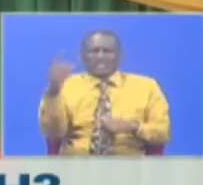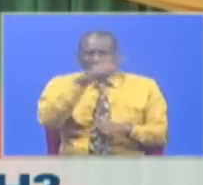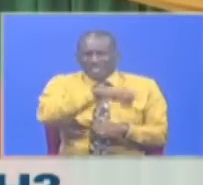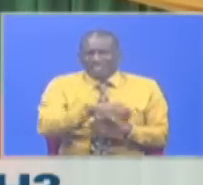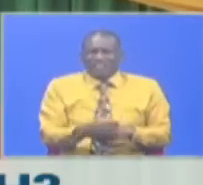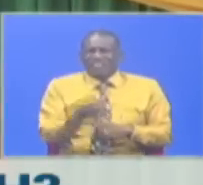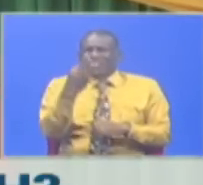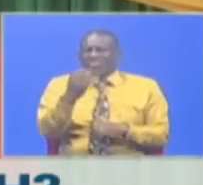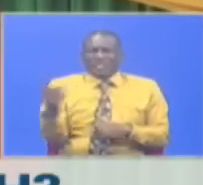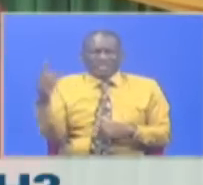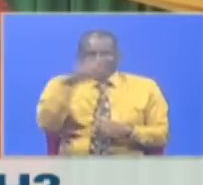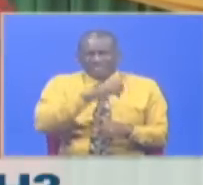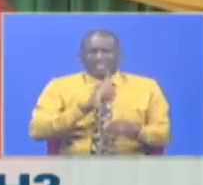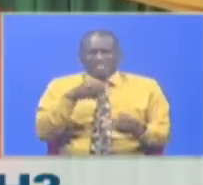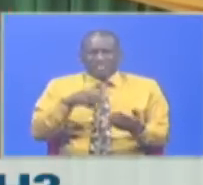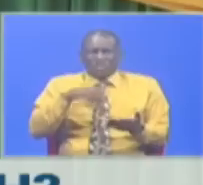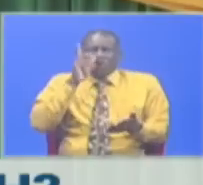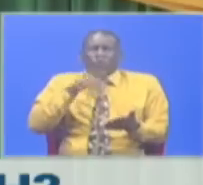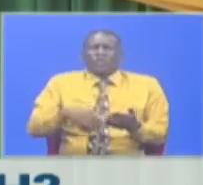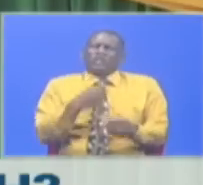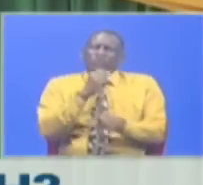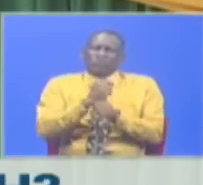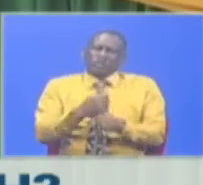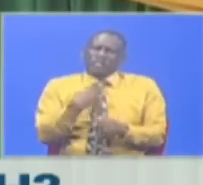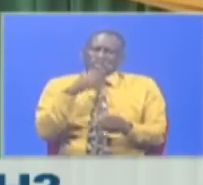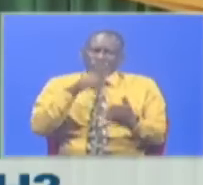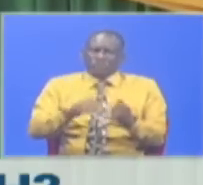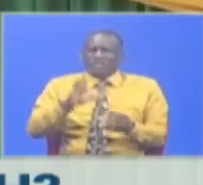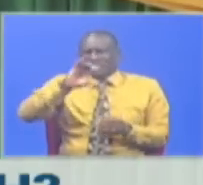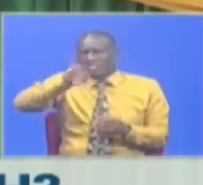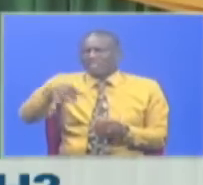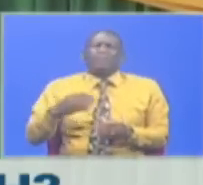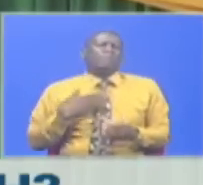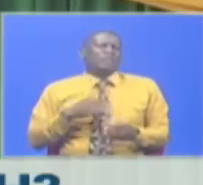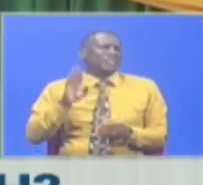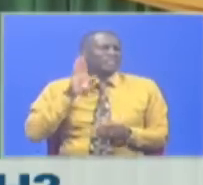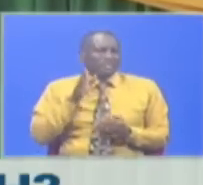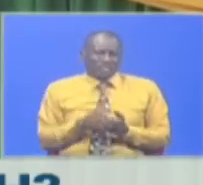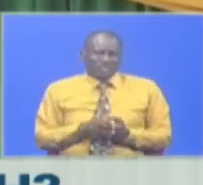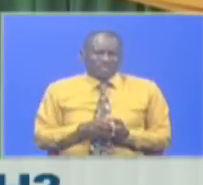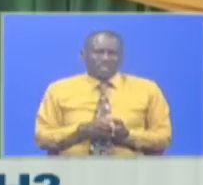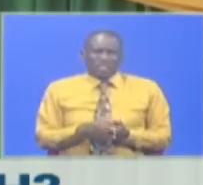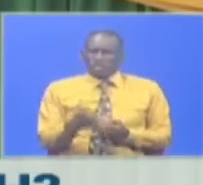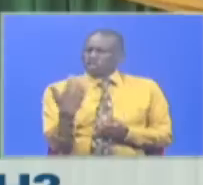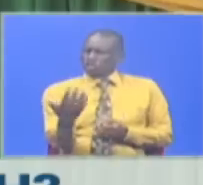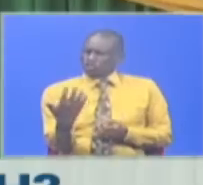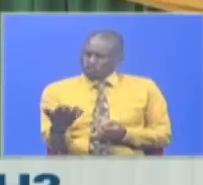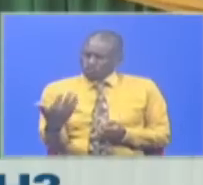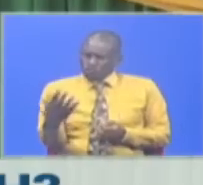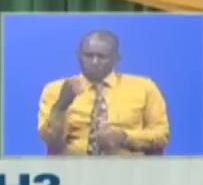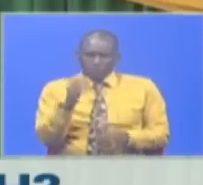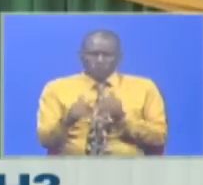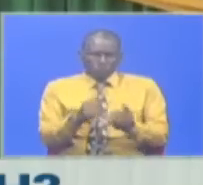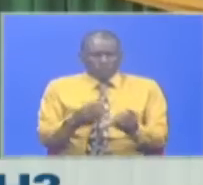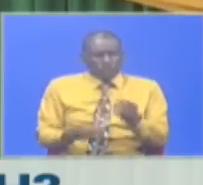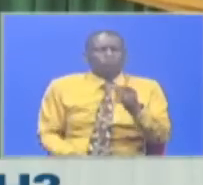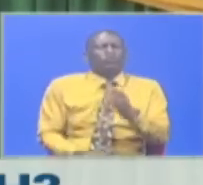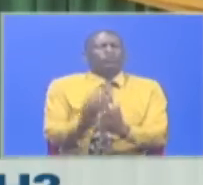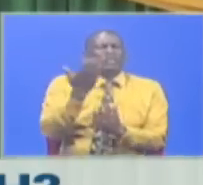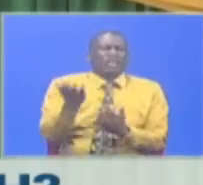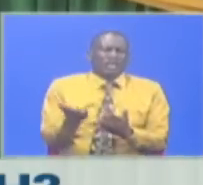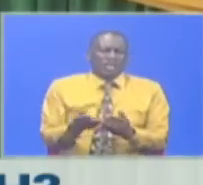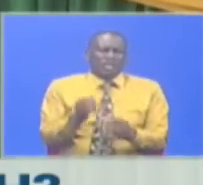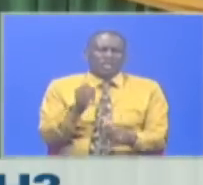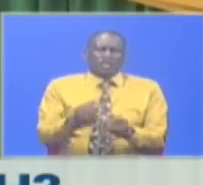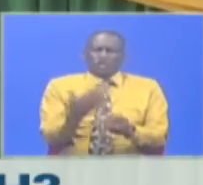30 days, and I said, what the hell are you? He says, CJ, please listen. The amount of documentation that is being produced, being referred